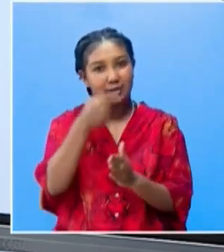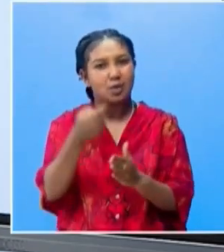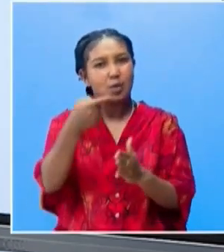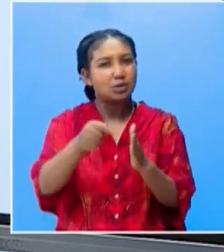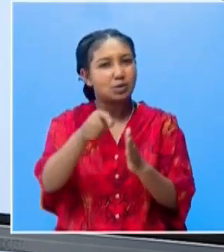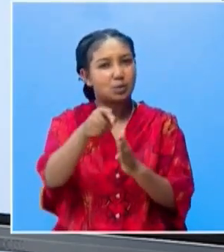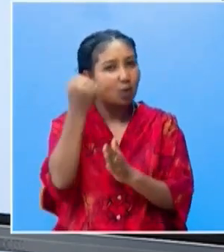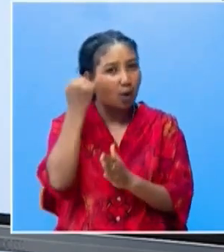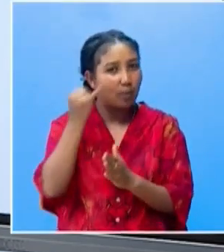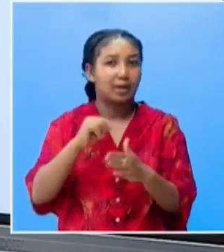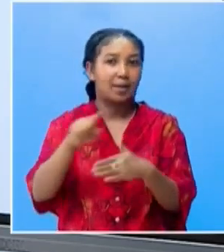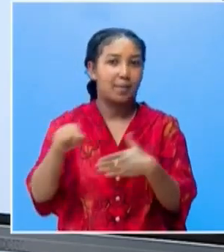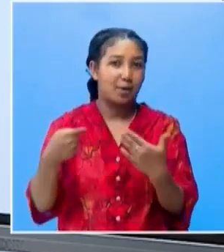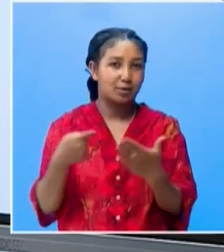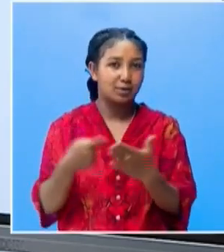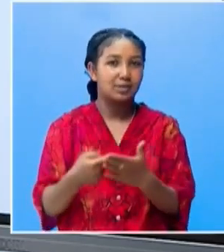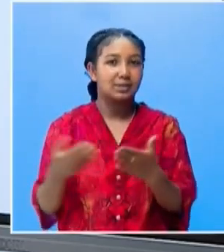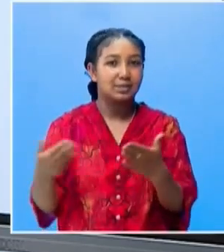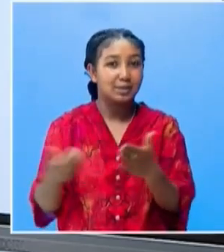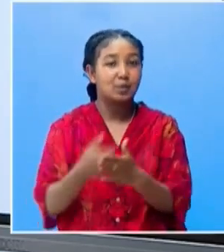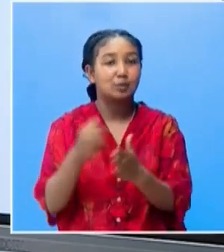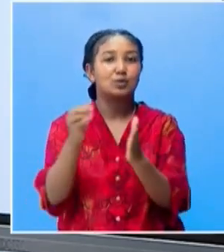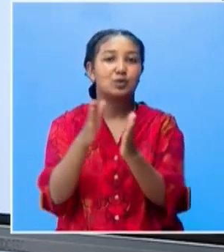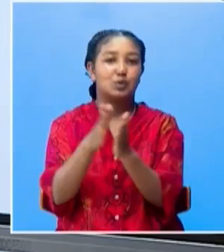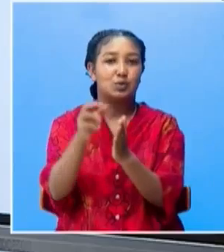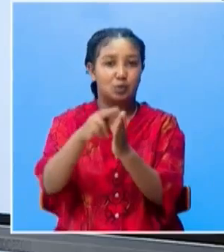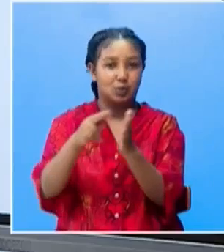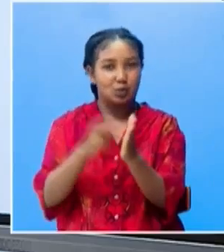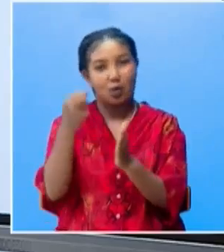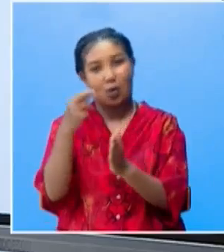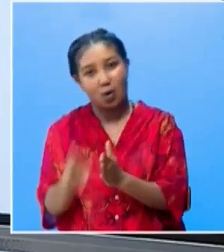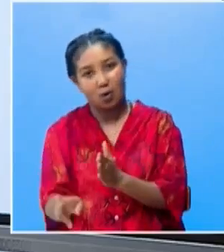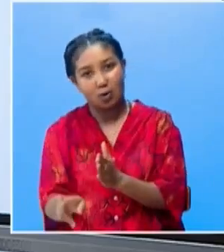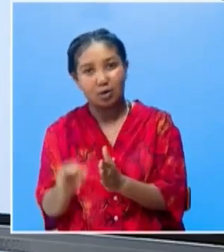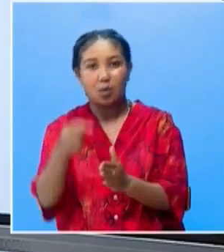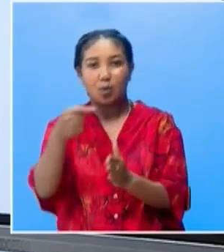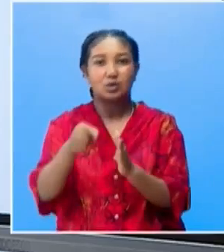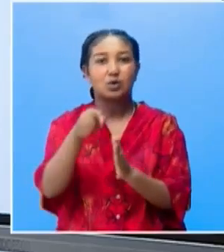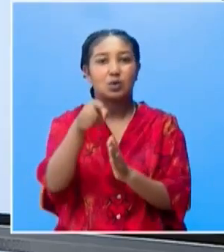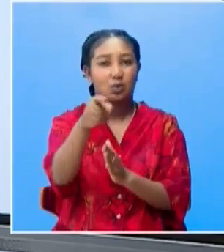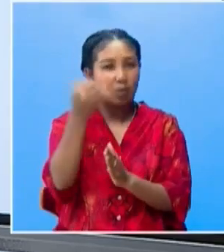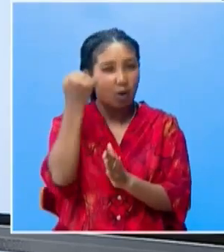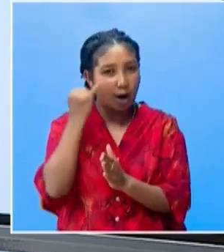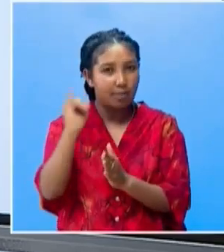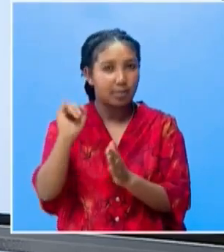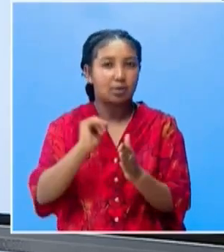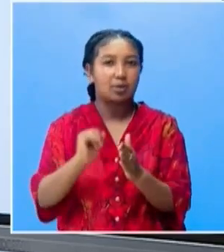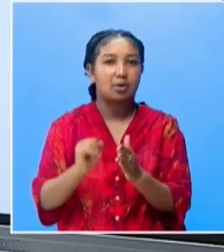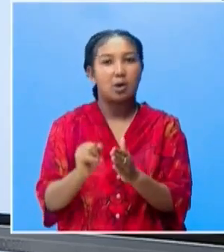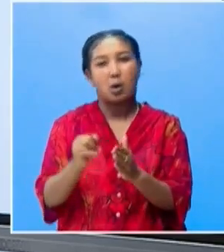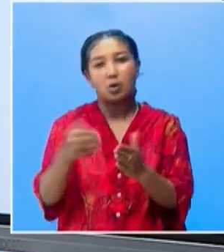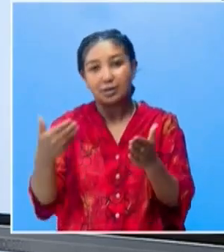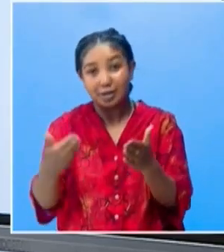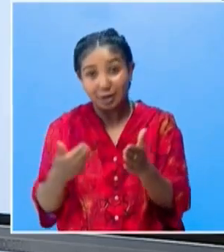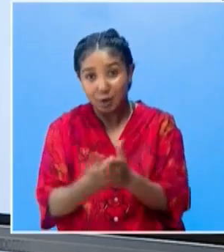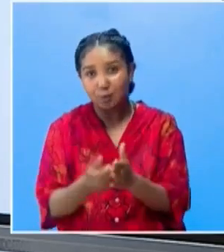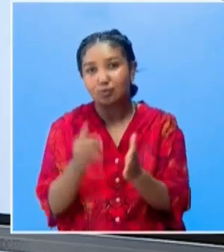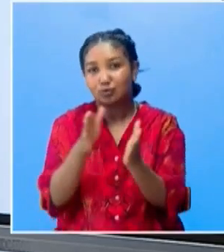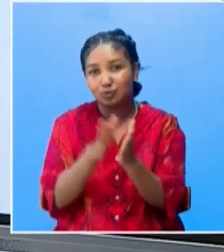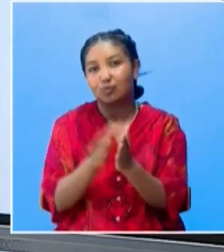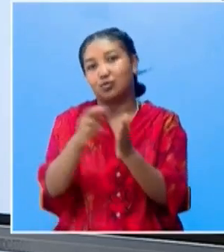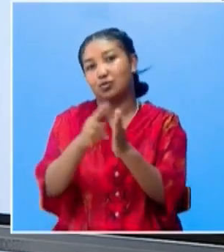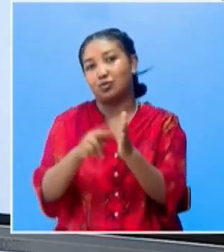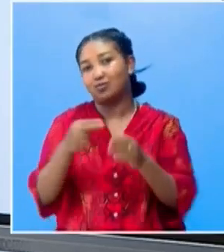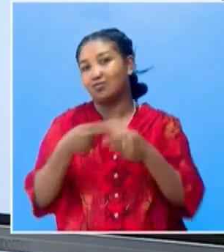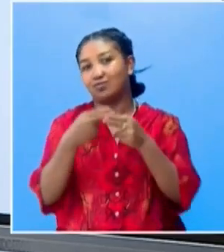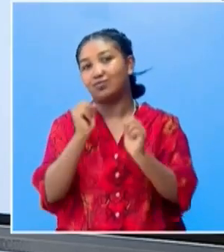what is your opinion about the new school rule? Or what is your opinion on the new school rule? Since